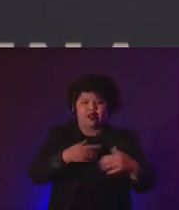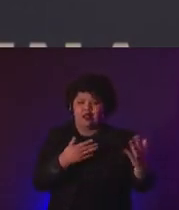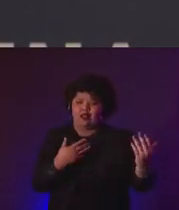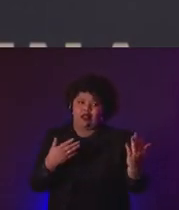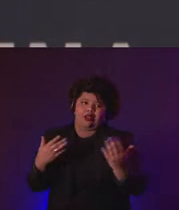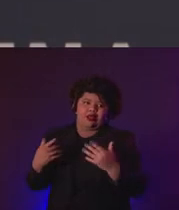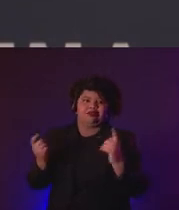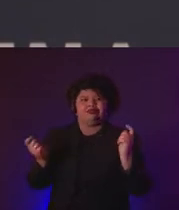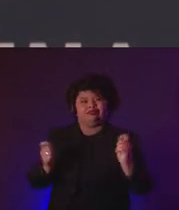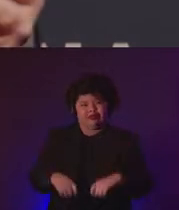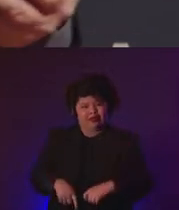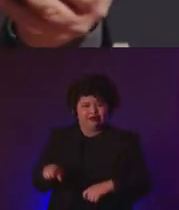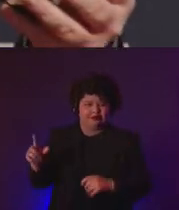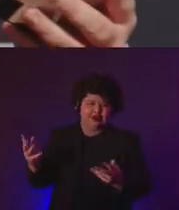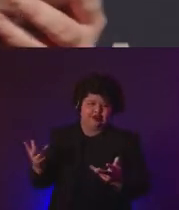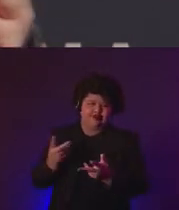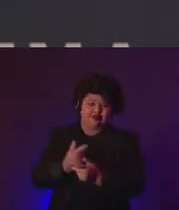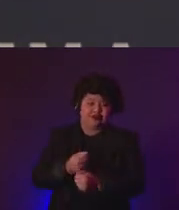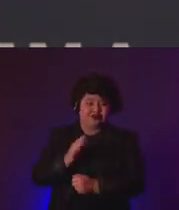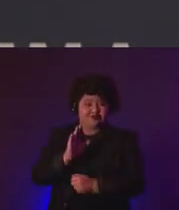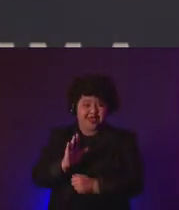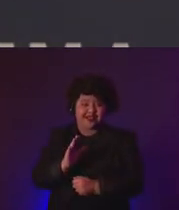time has come to an end.